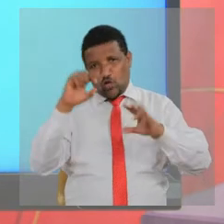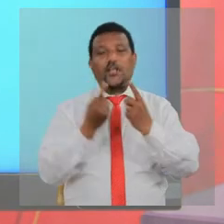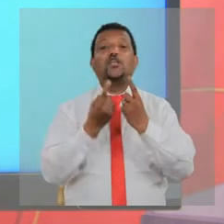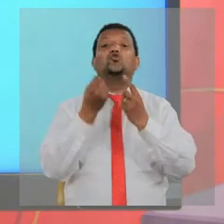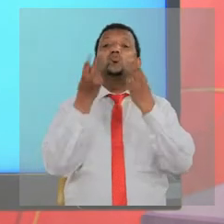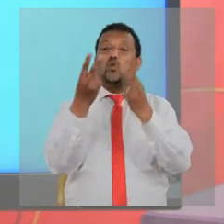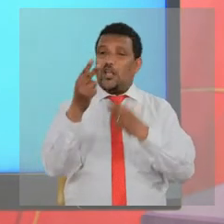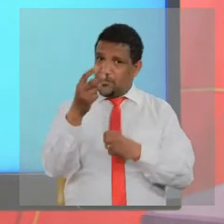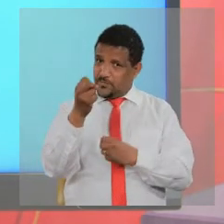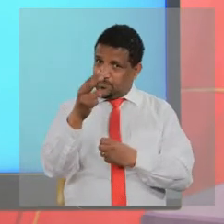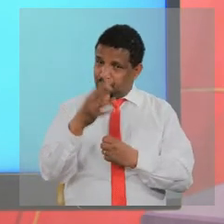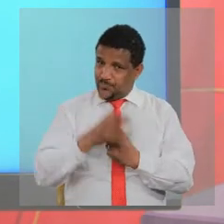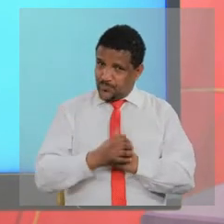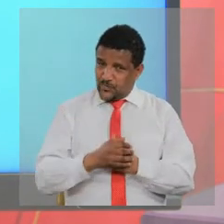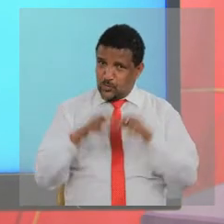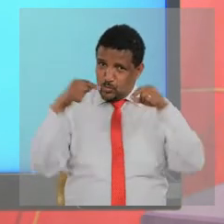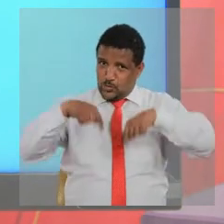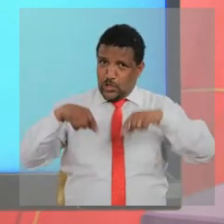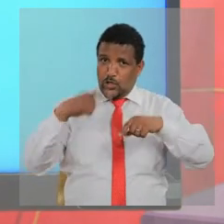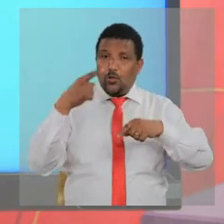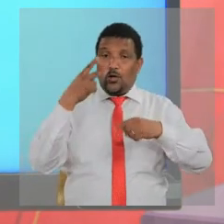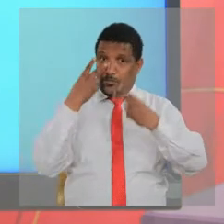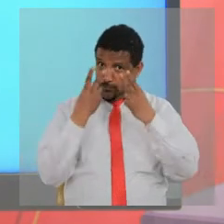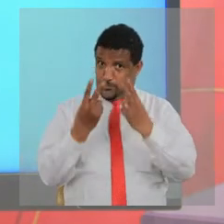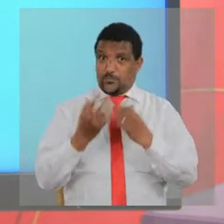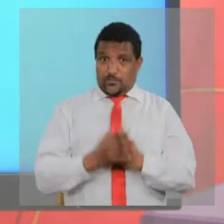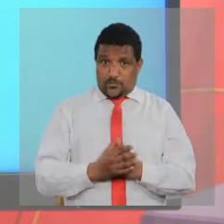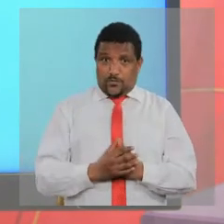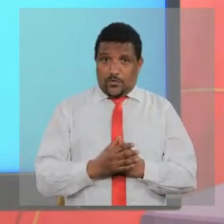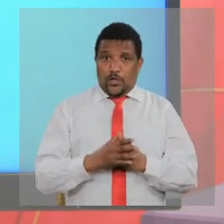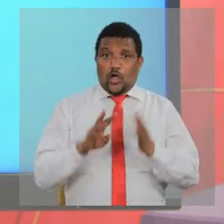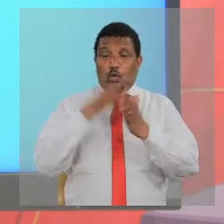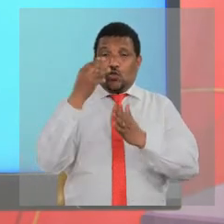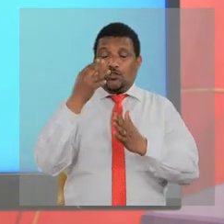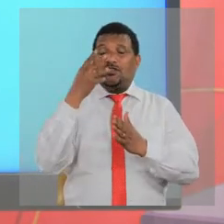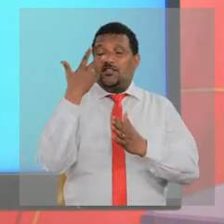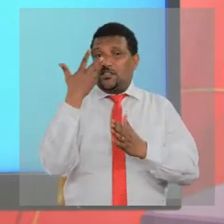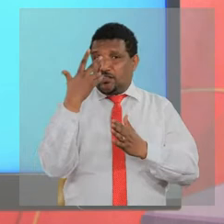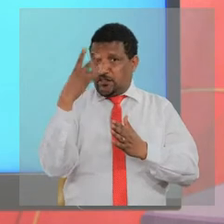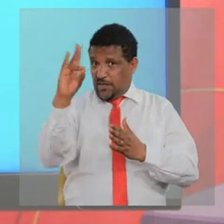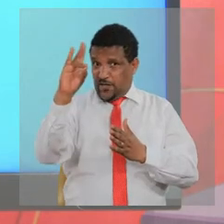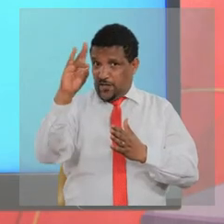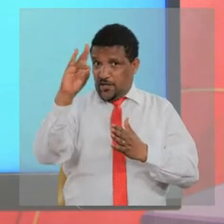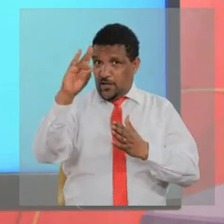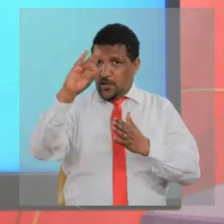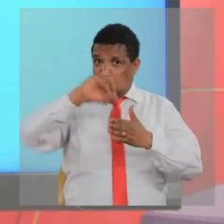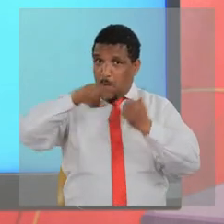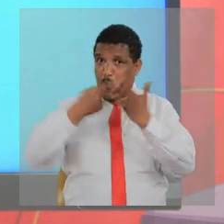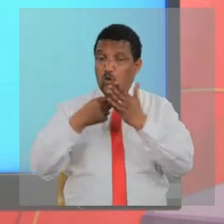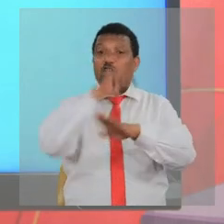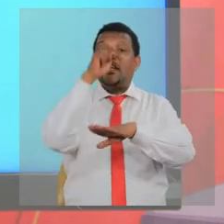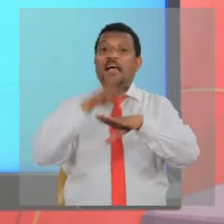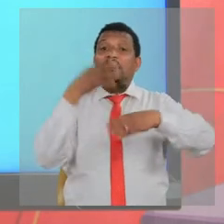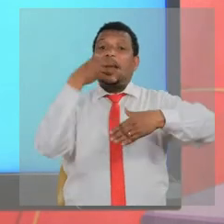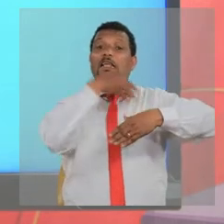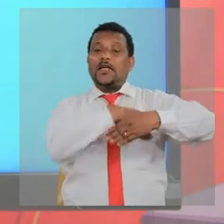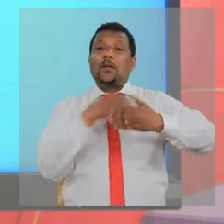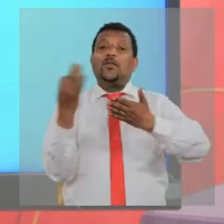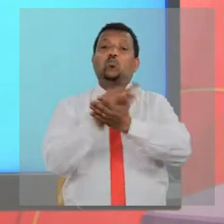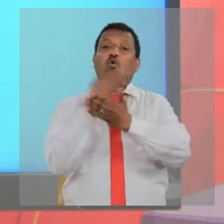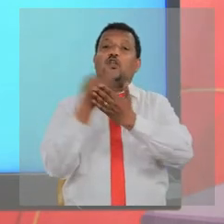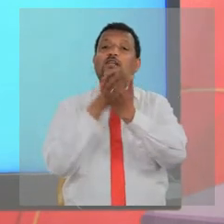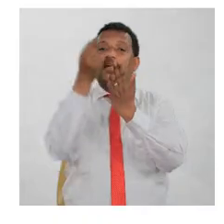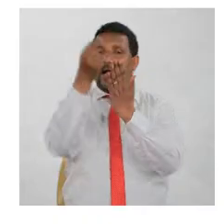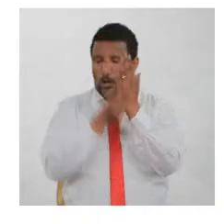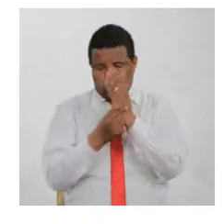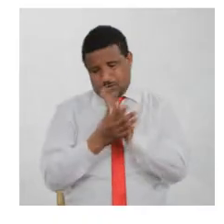12. Today we are going to see unit 7, which is about the national income and product